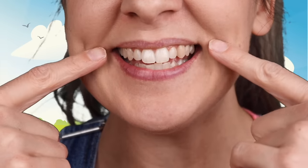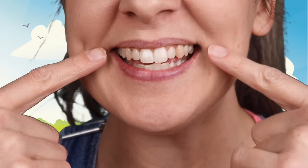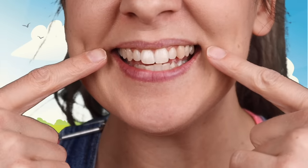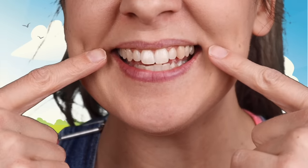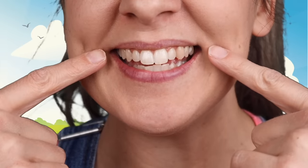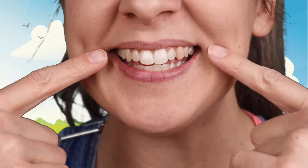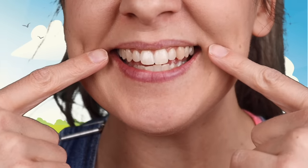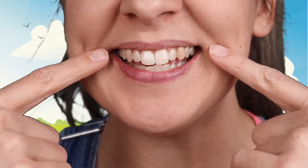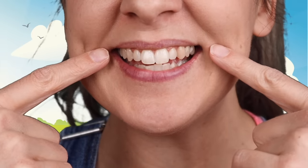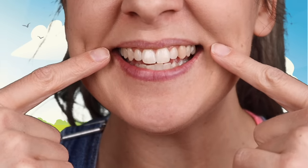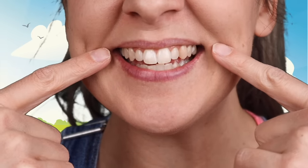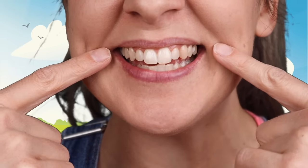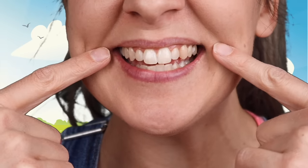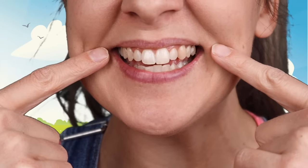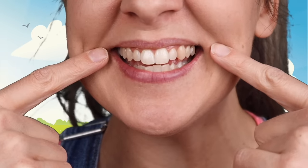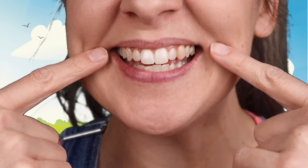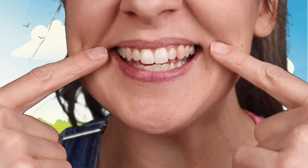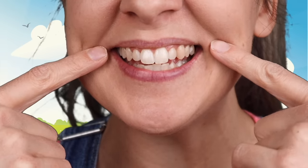E.